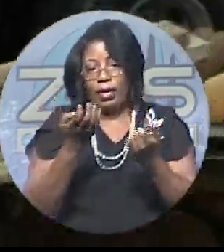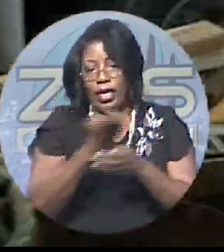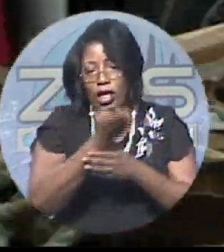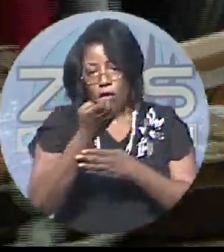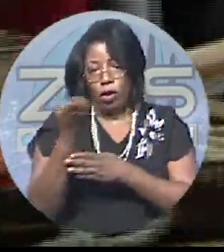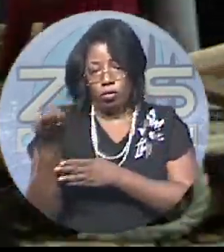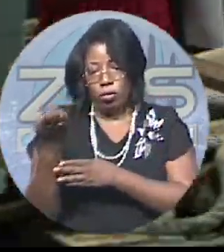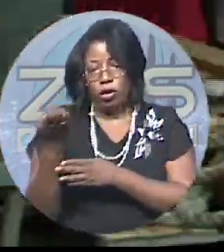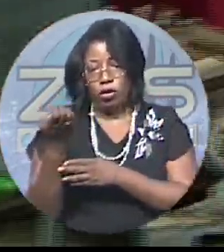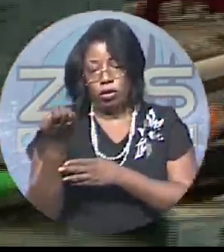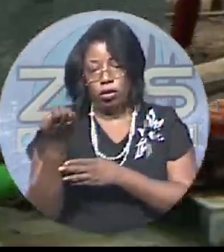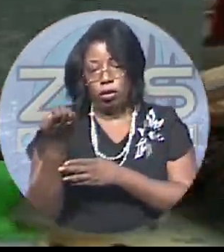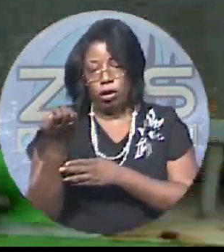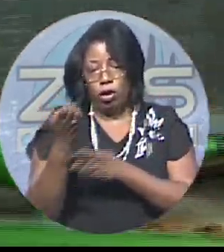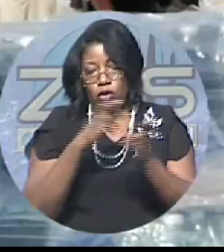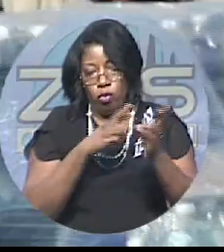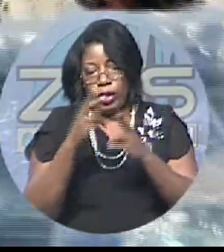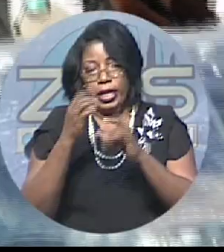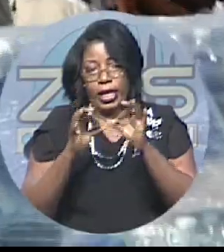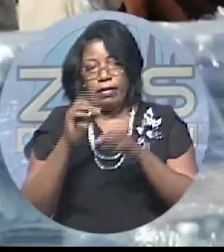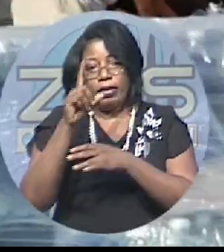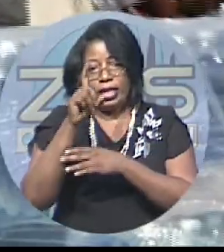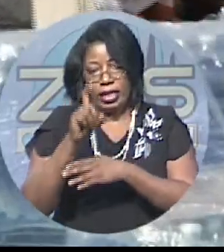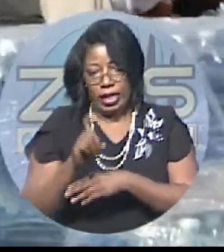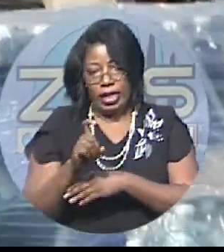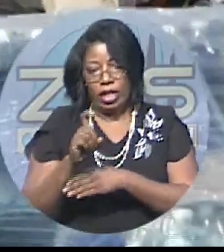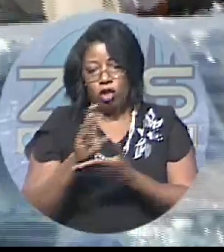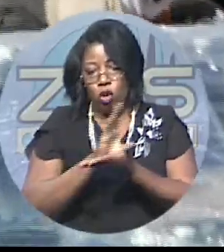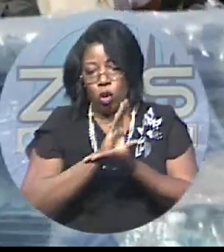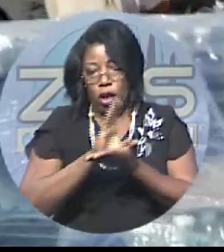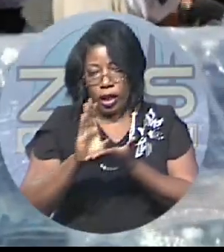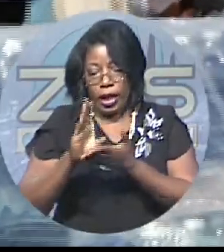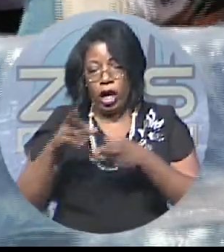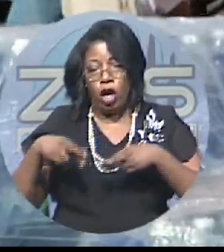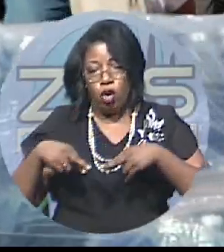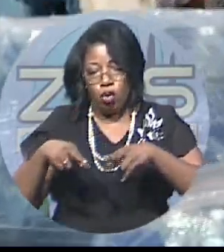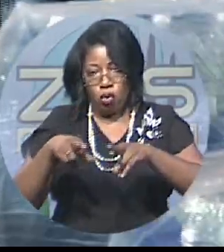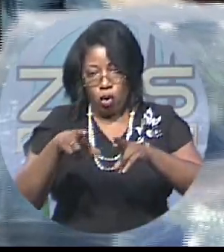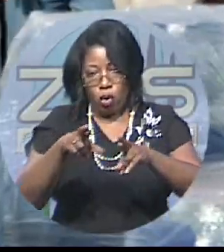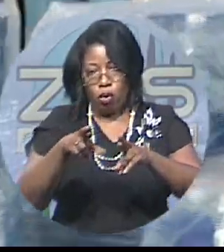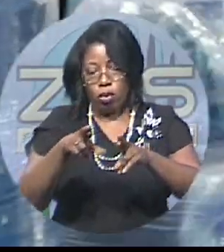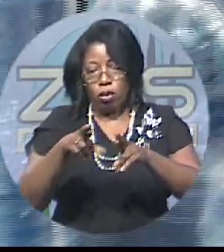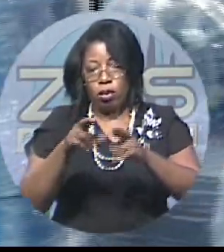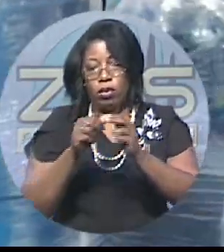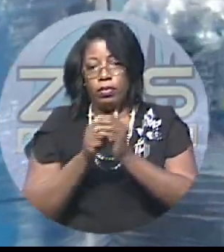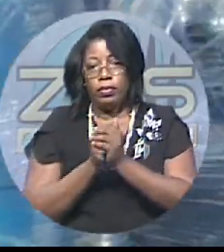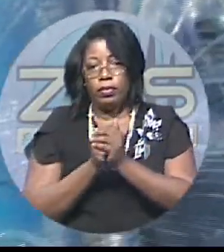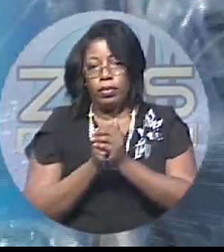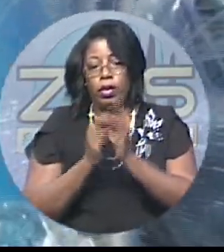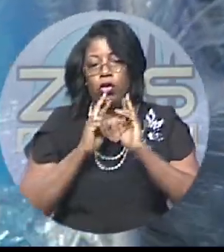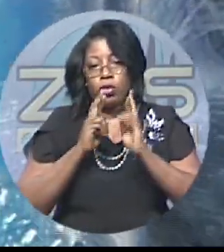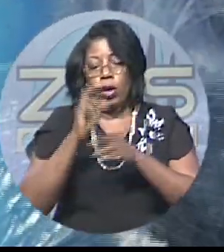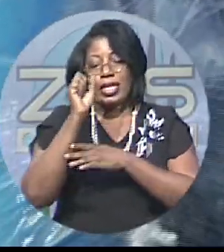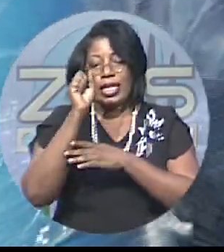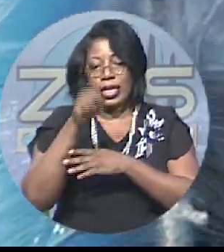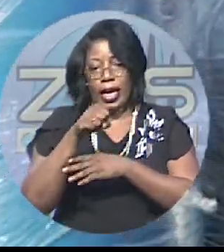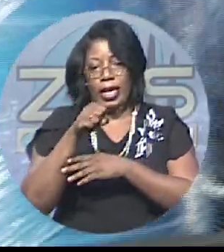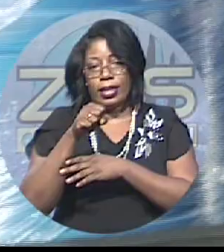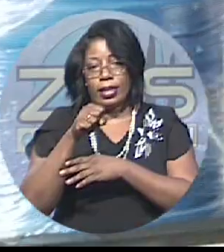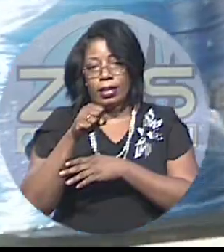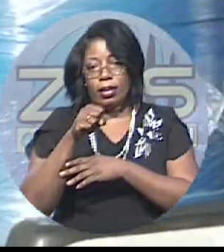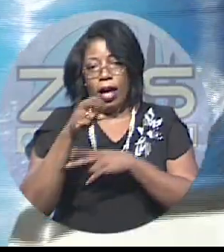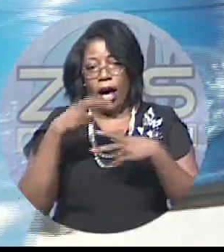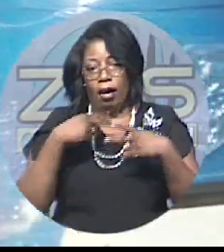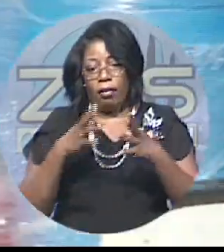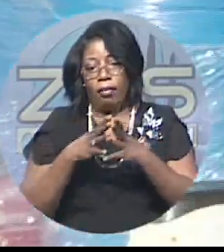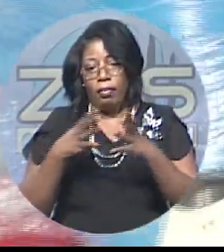in preparation, if need be, to clear the roads and clear a passageway in Long Island? Yes, I got my big front